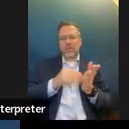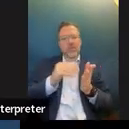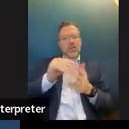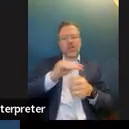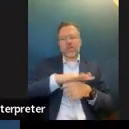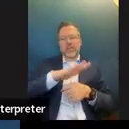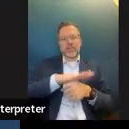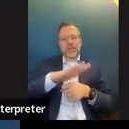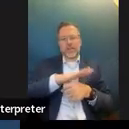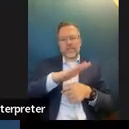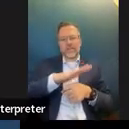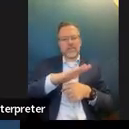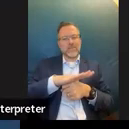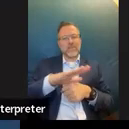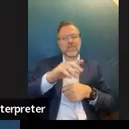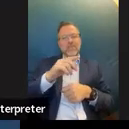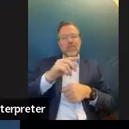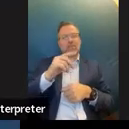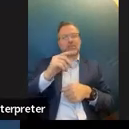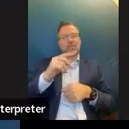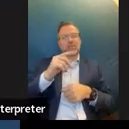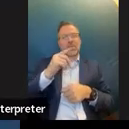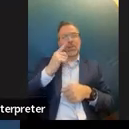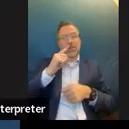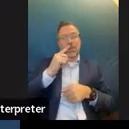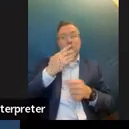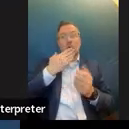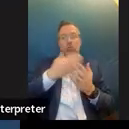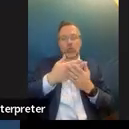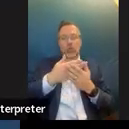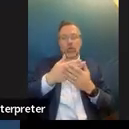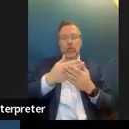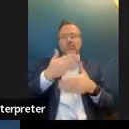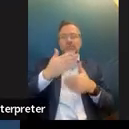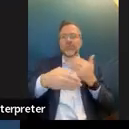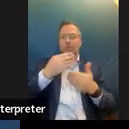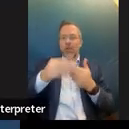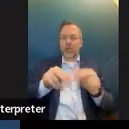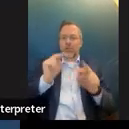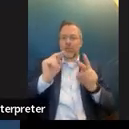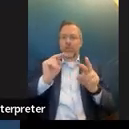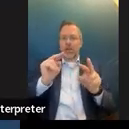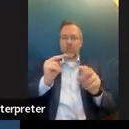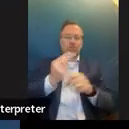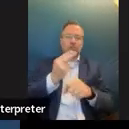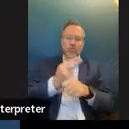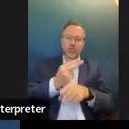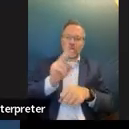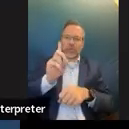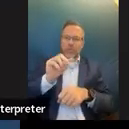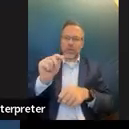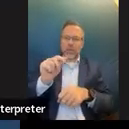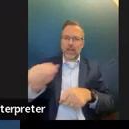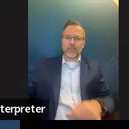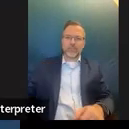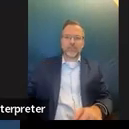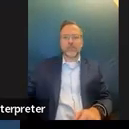for really good progress monitoring and using your data to drive your programming.